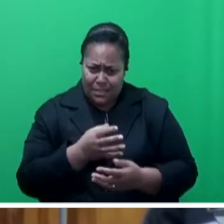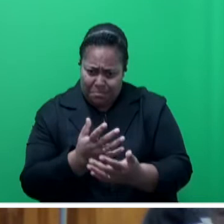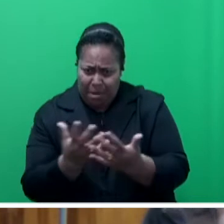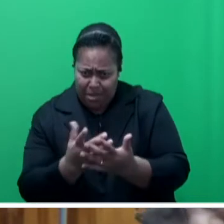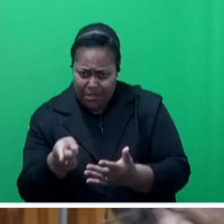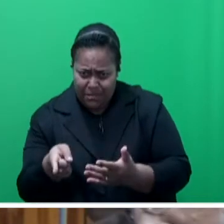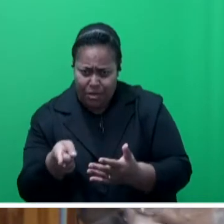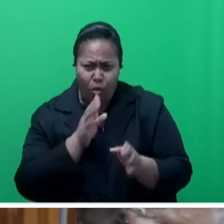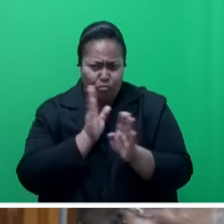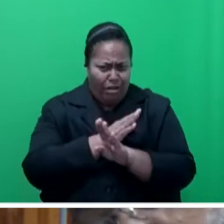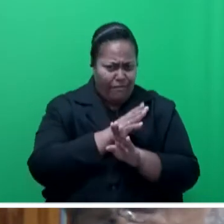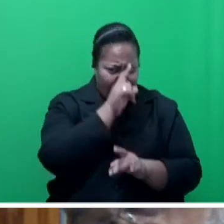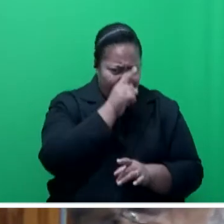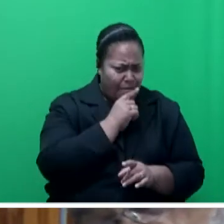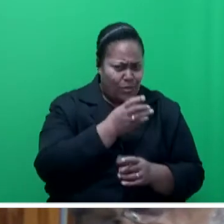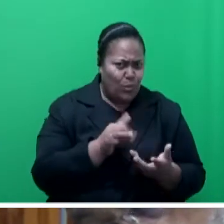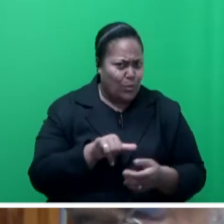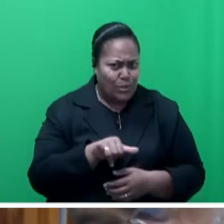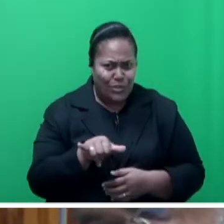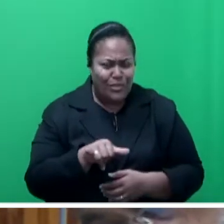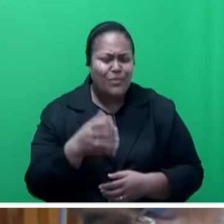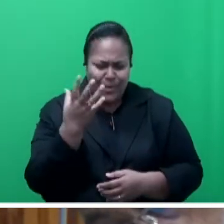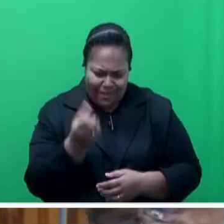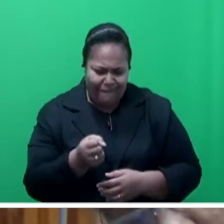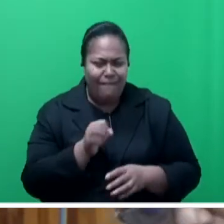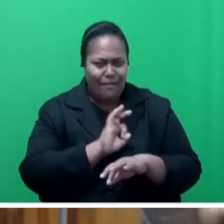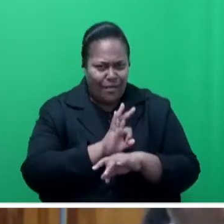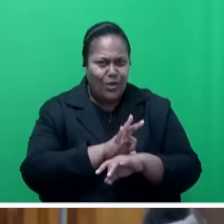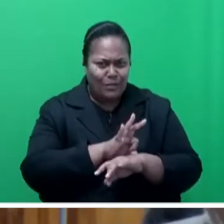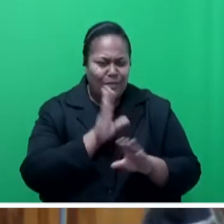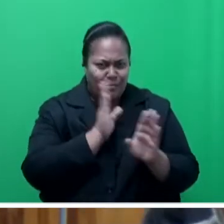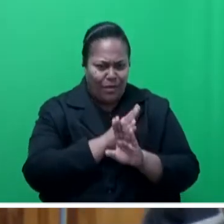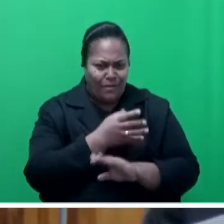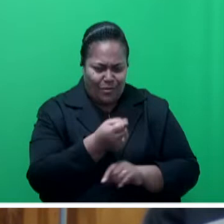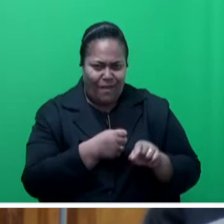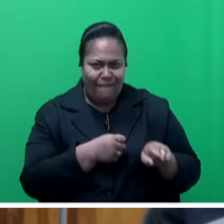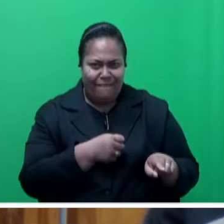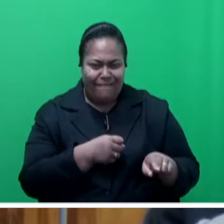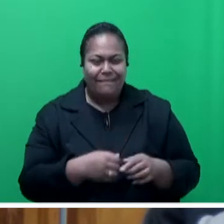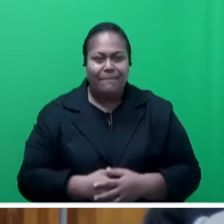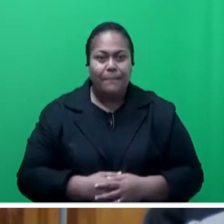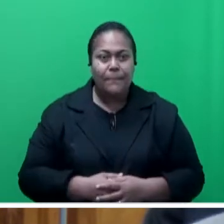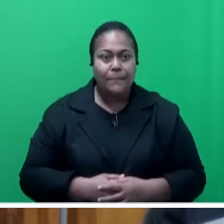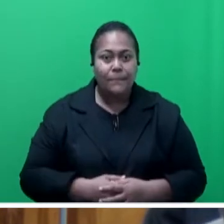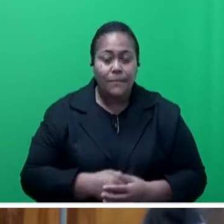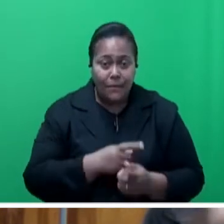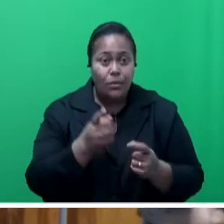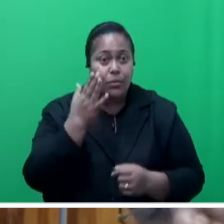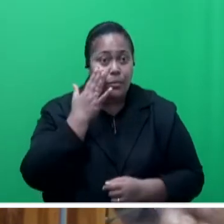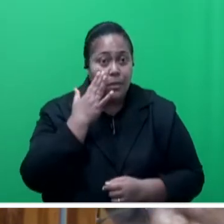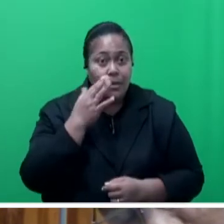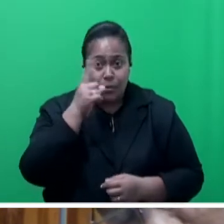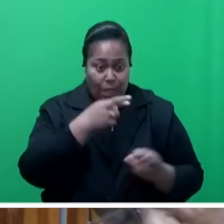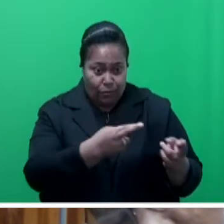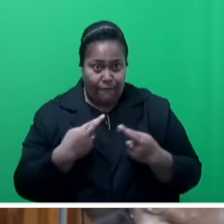it's a private patient, because you also have a private practice. So in the private practice, as you are aware, those patients can either be referred to